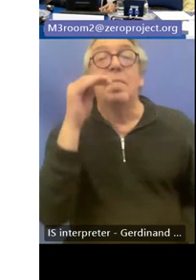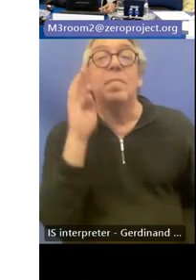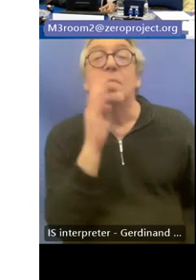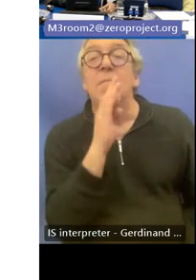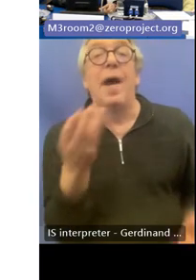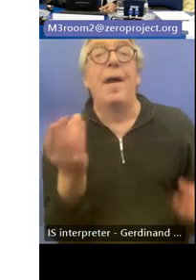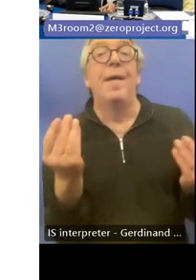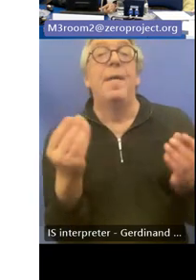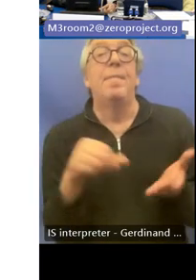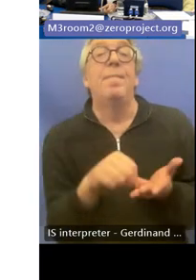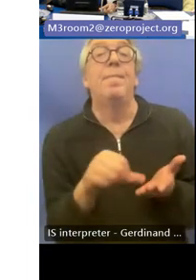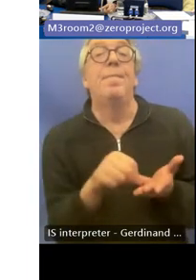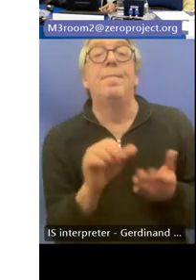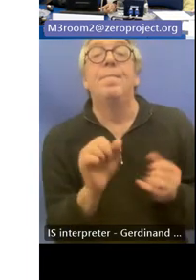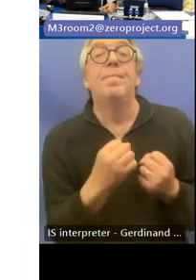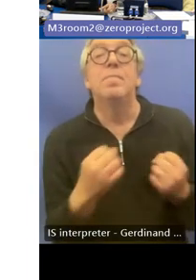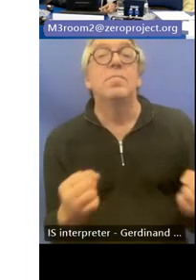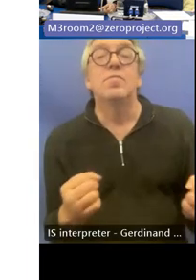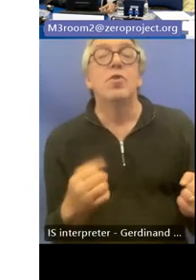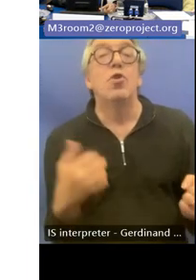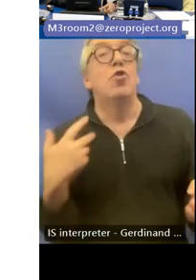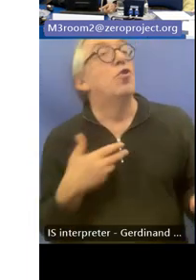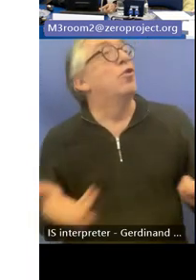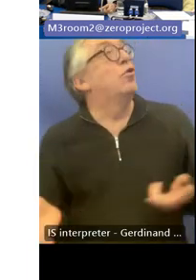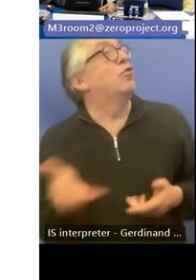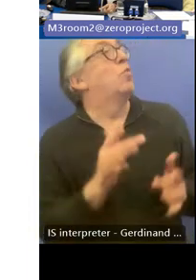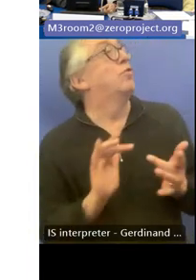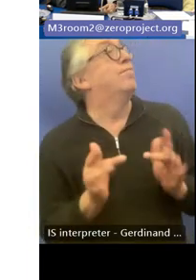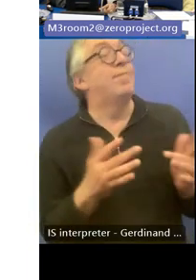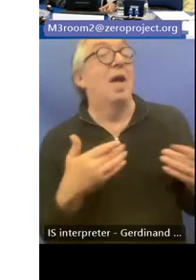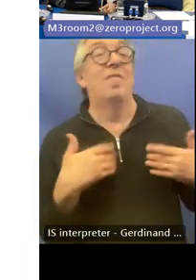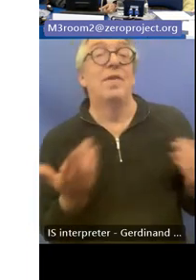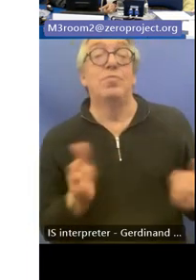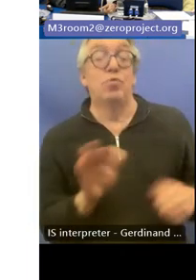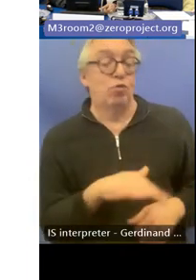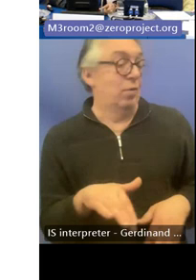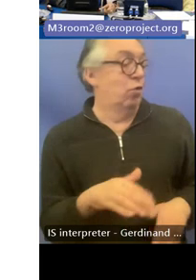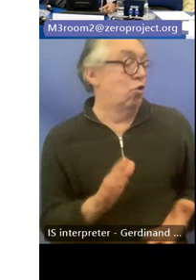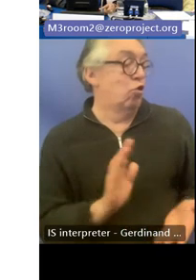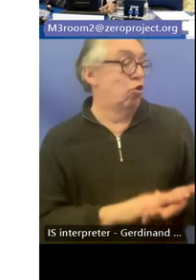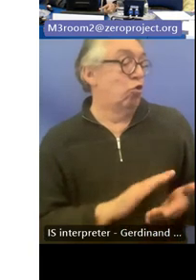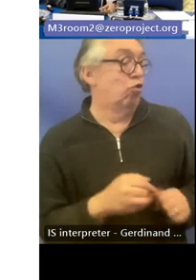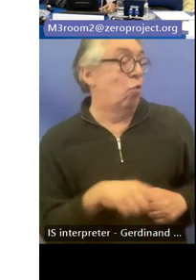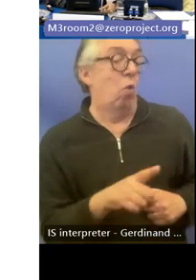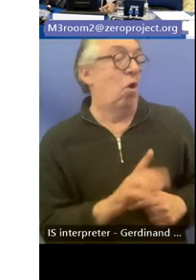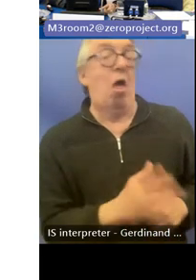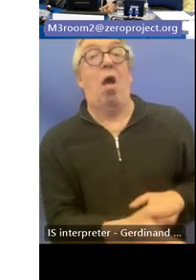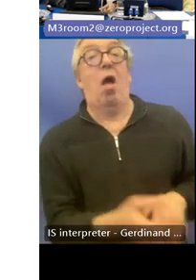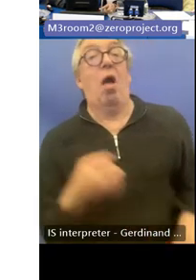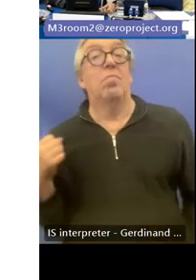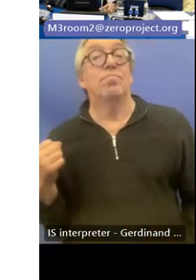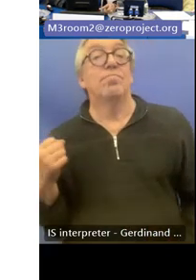economical or the social context, they can continue their education. So we adapted here the lifelong learning. If a